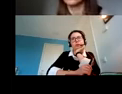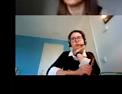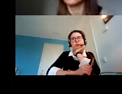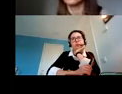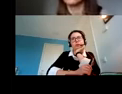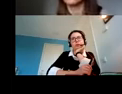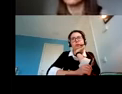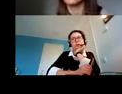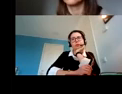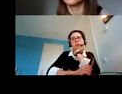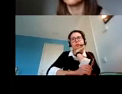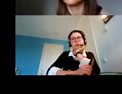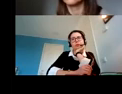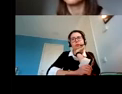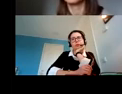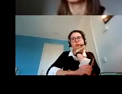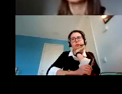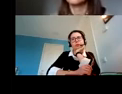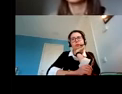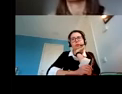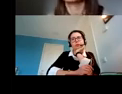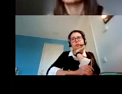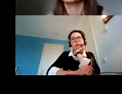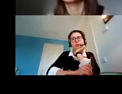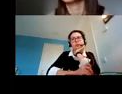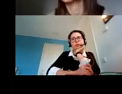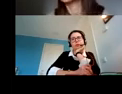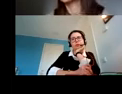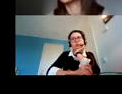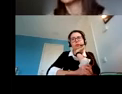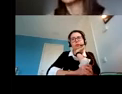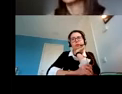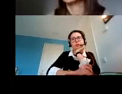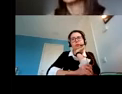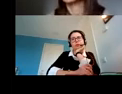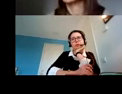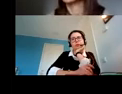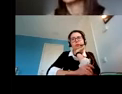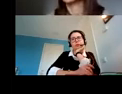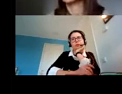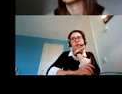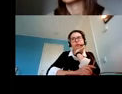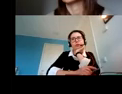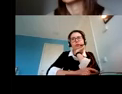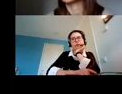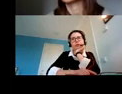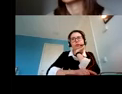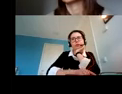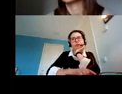the government, the Italian government, on decency and human rights. Thus you have a very first part that is a kind of state of